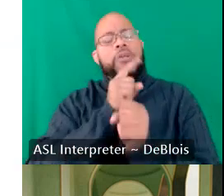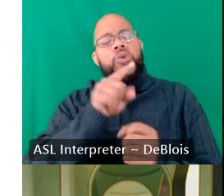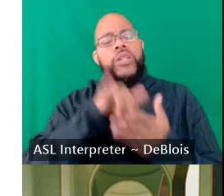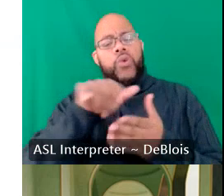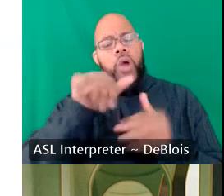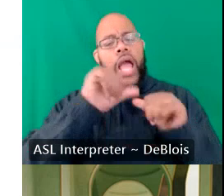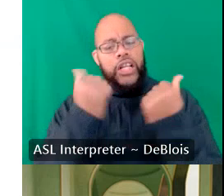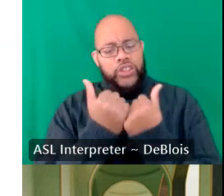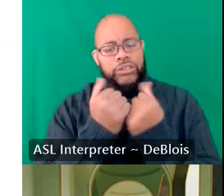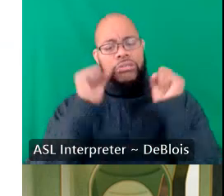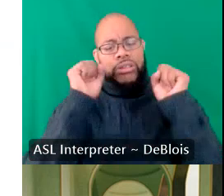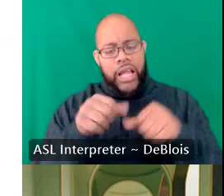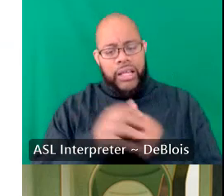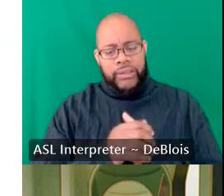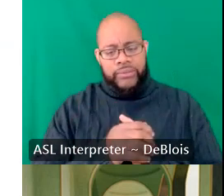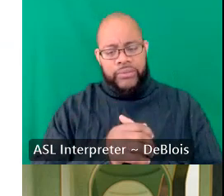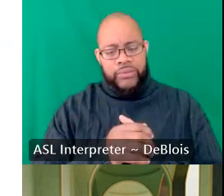agencies can